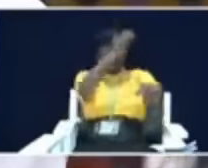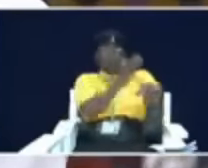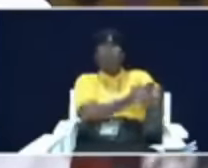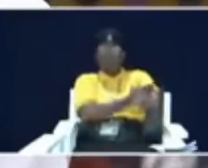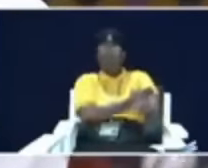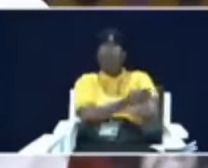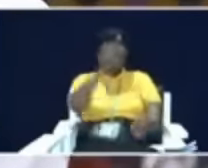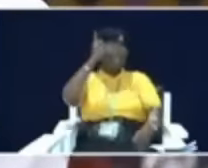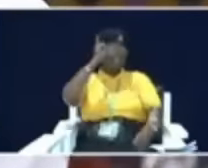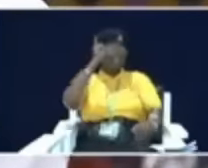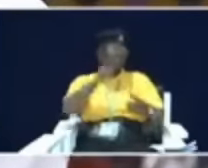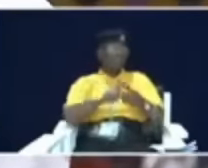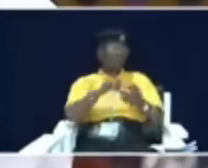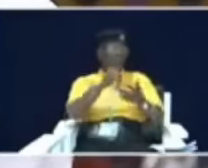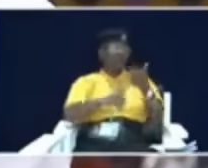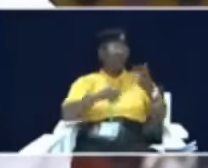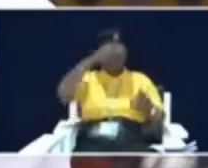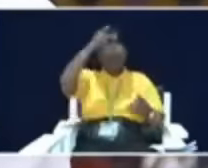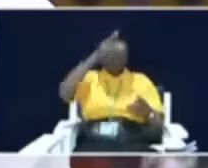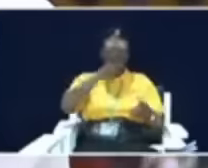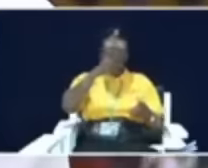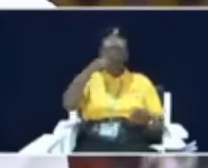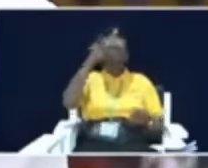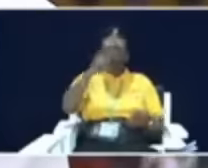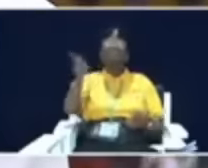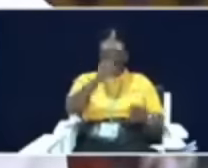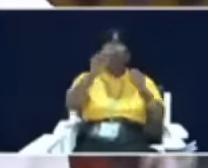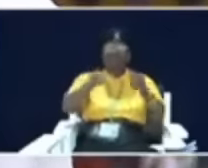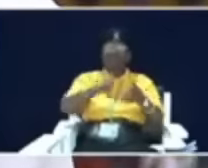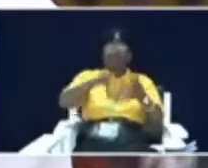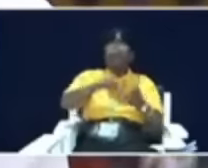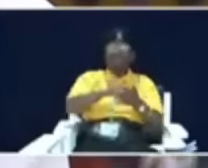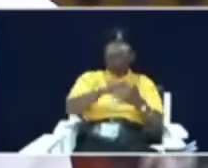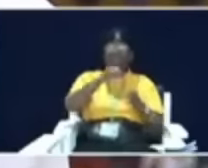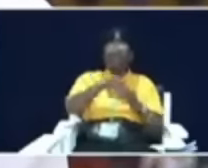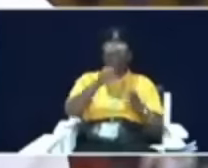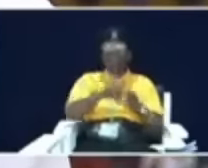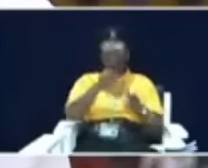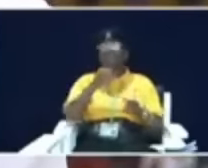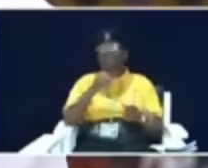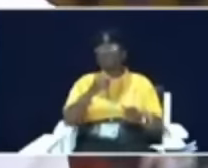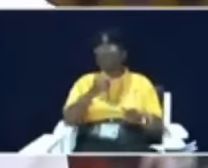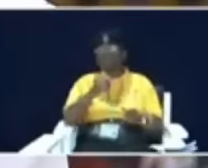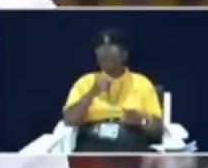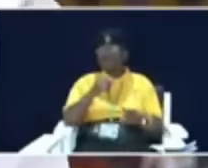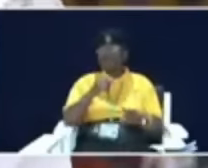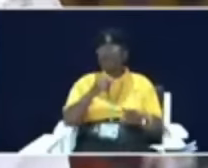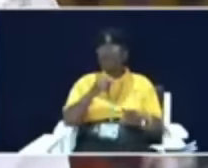And listen to what Goliath was saying. You can read it in 1 Samuel chapter 17. I'm sure you know the story. That's why I'm